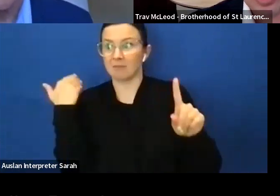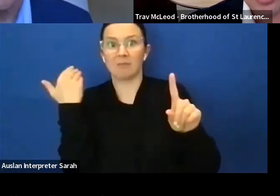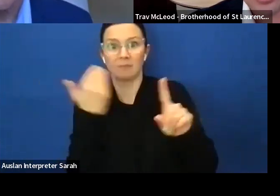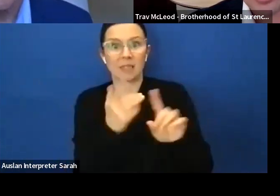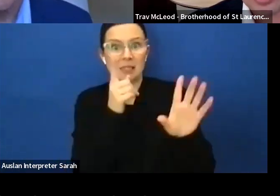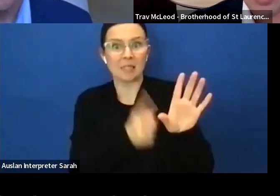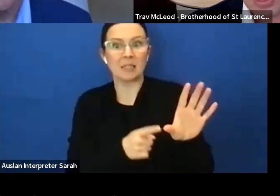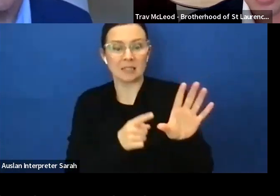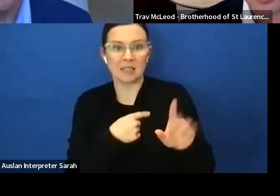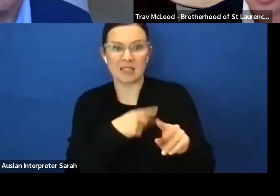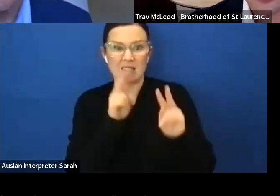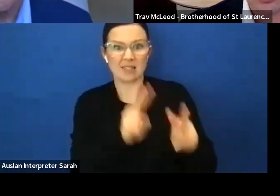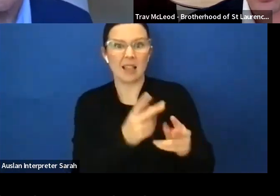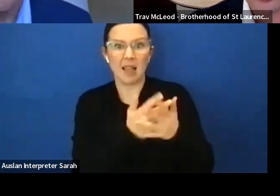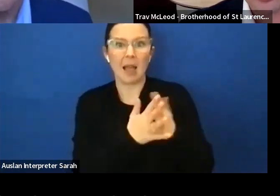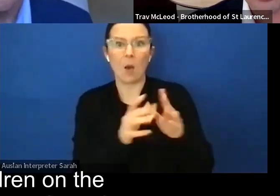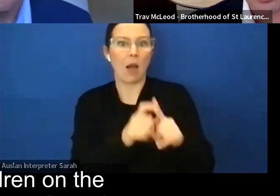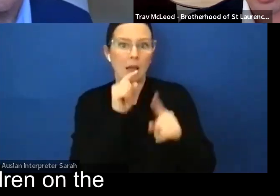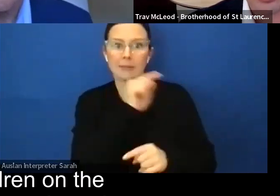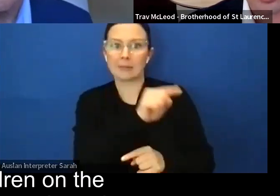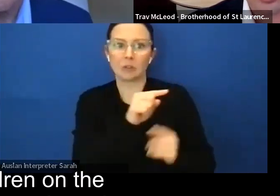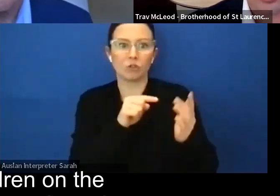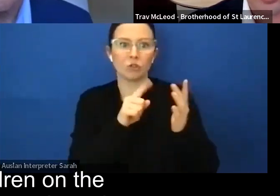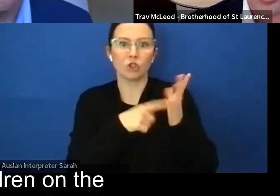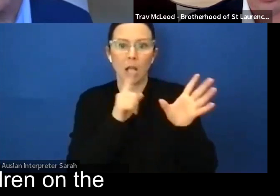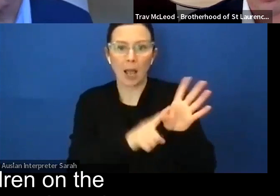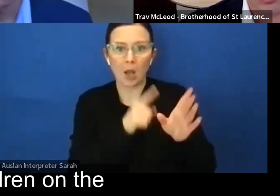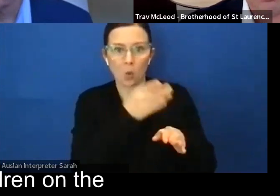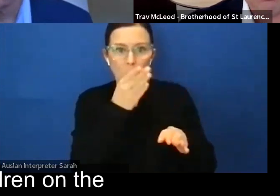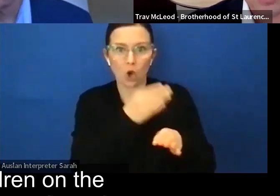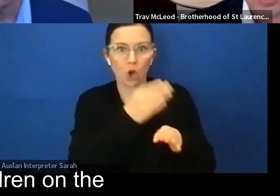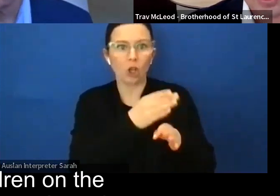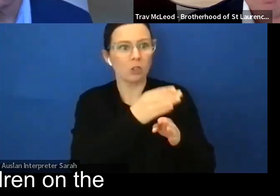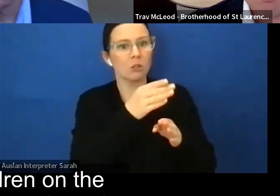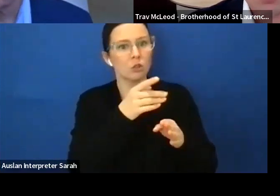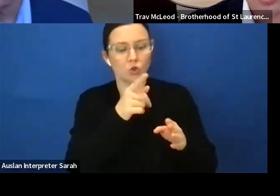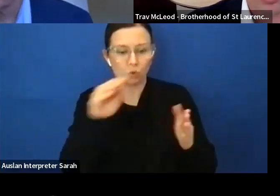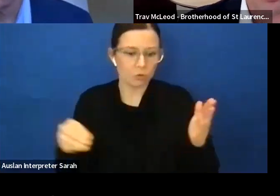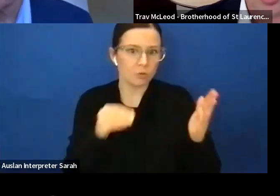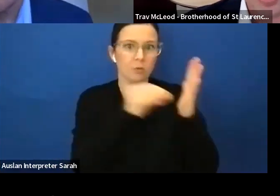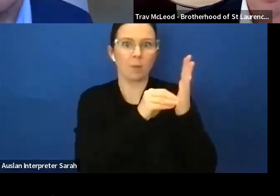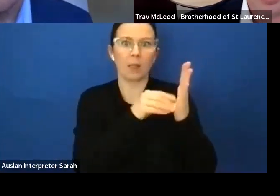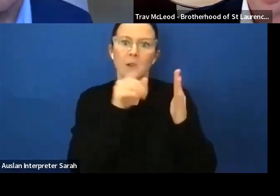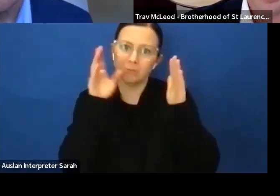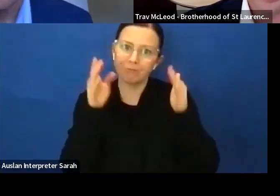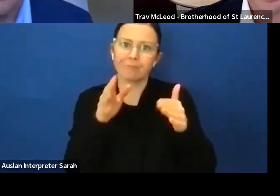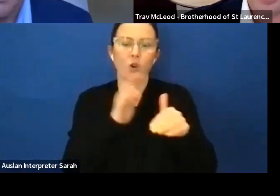Development, just how hard Jay has worked to put children on the national reform agenda. So welcome,